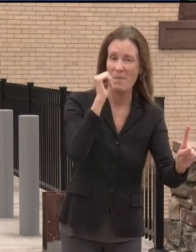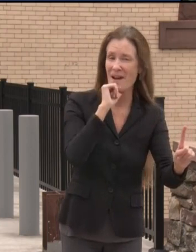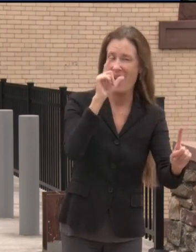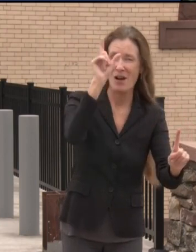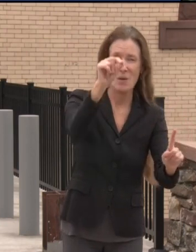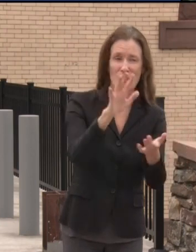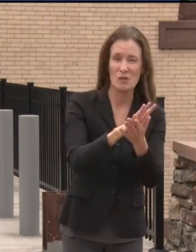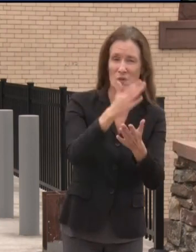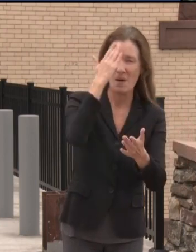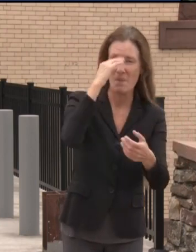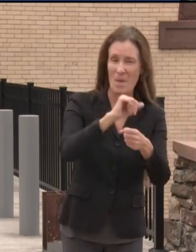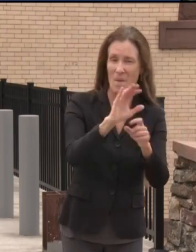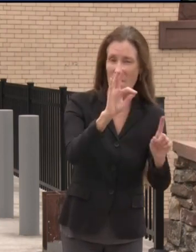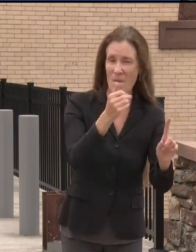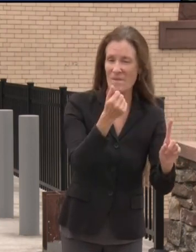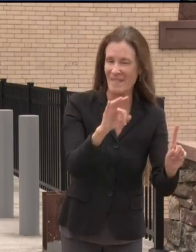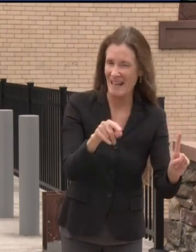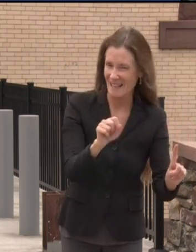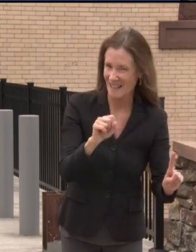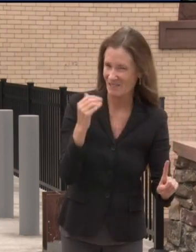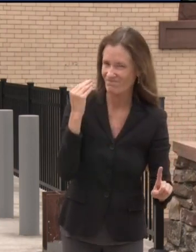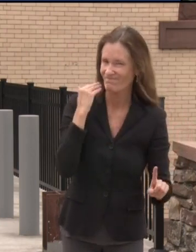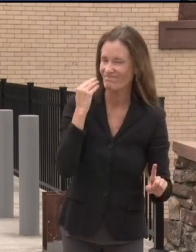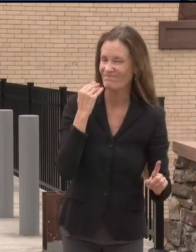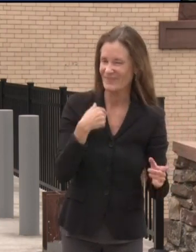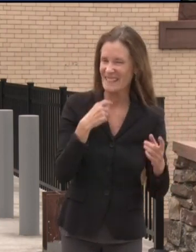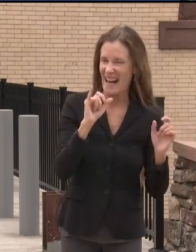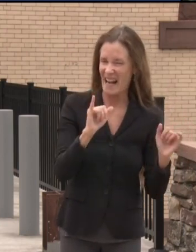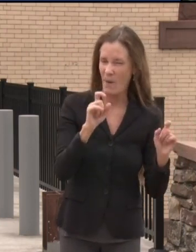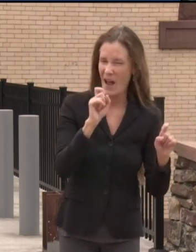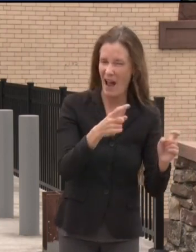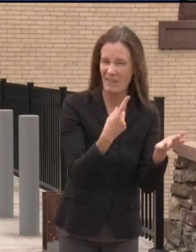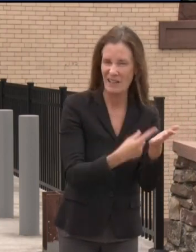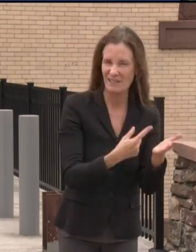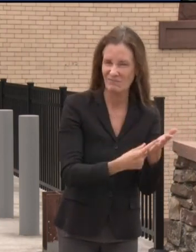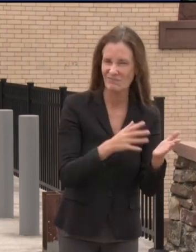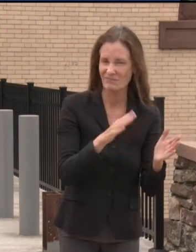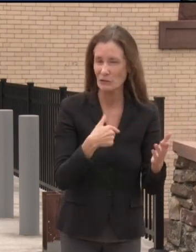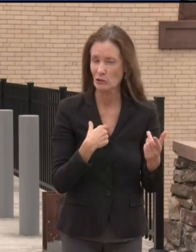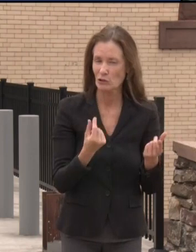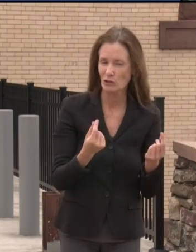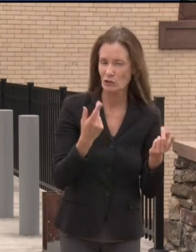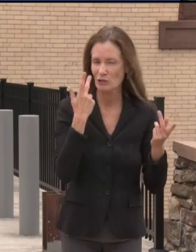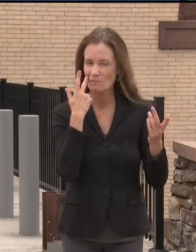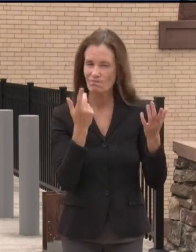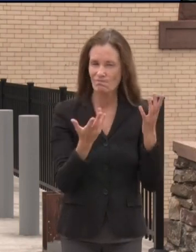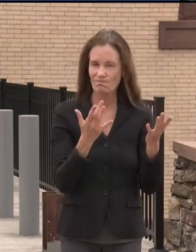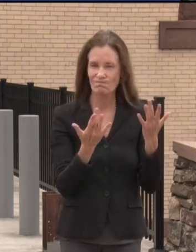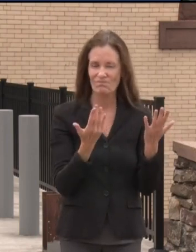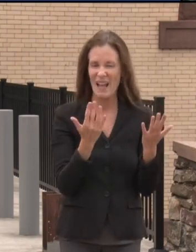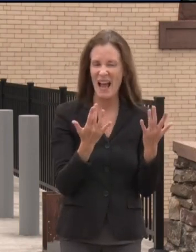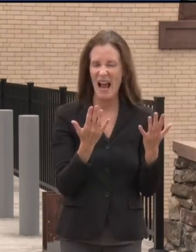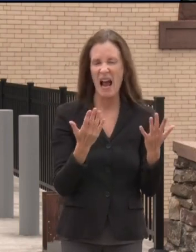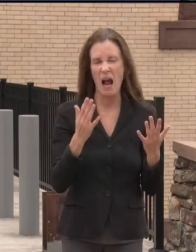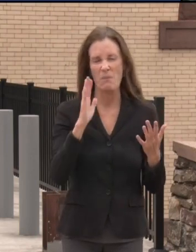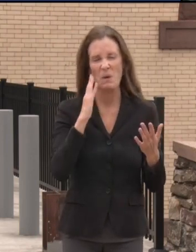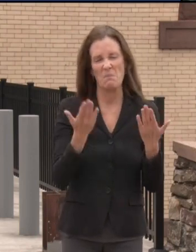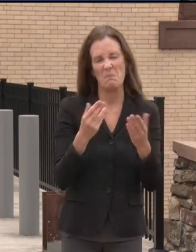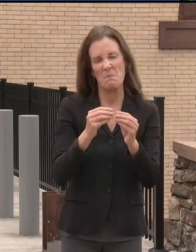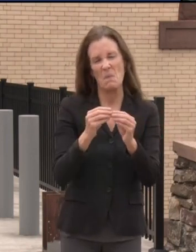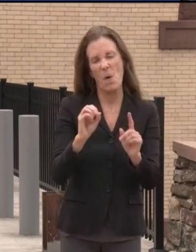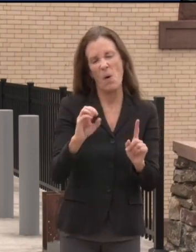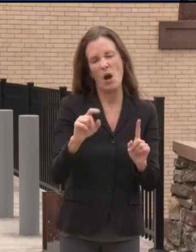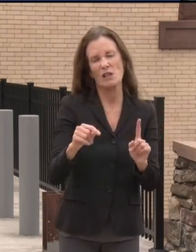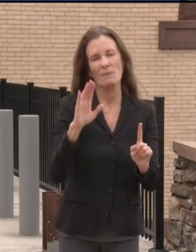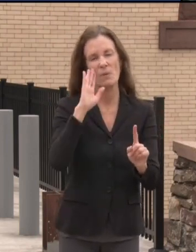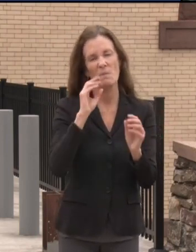think the expansion of that into other areas is something that probably will follow. The truth is that employees now